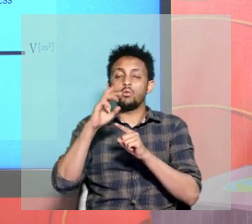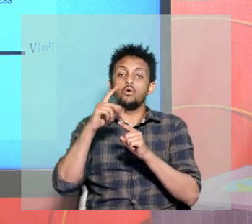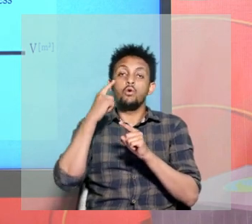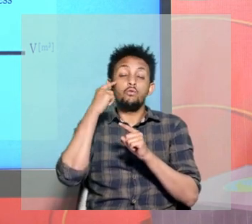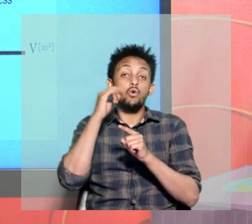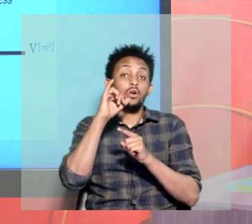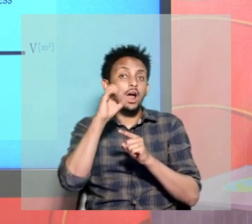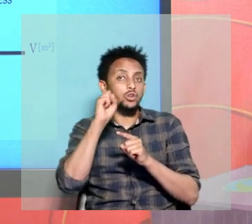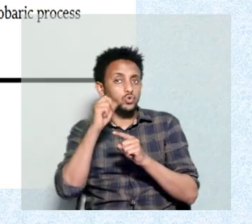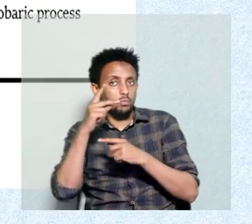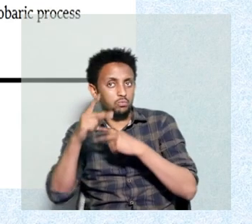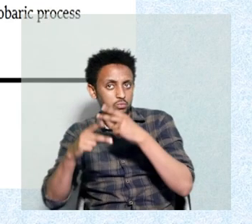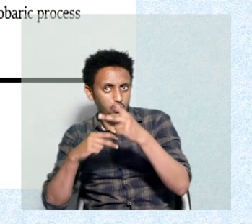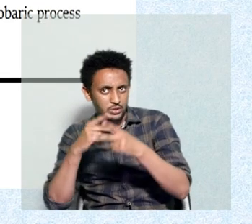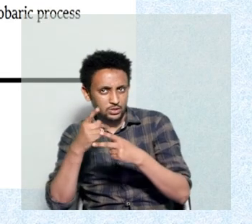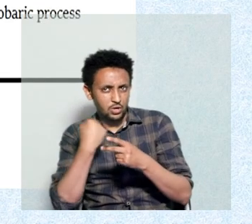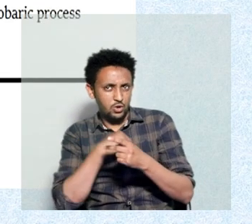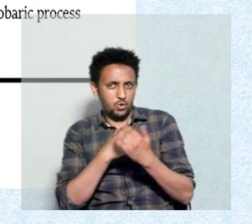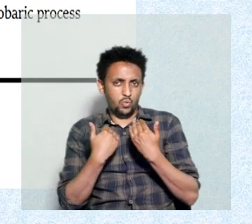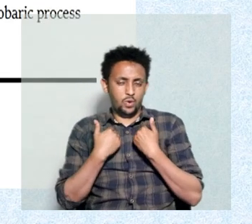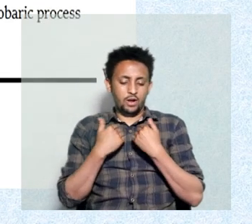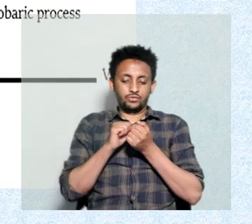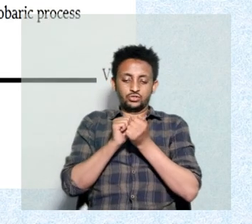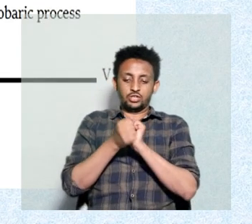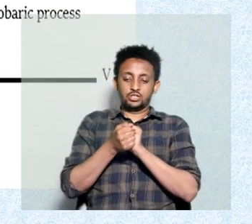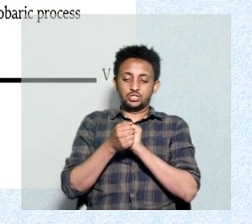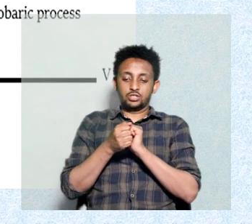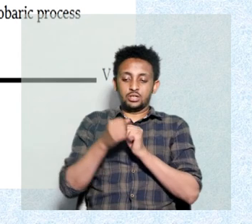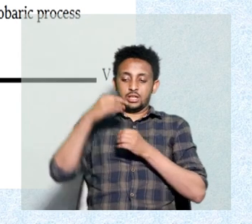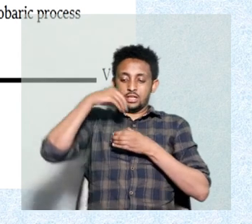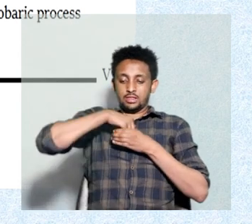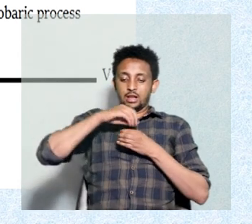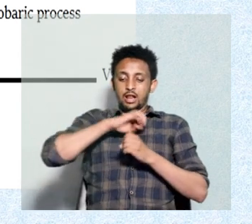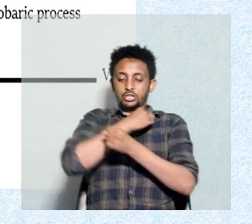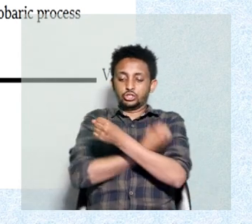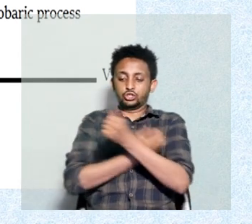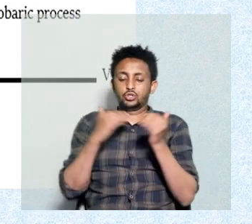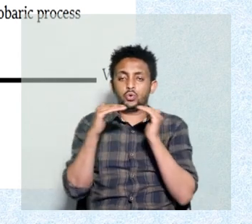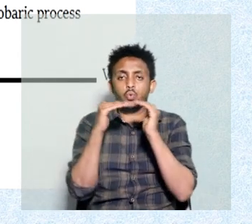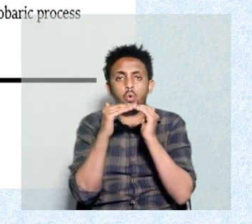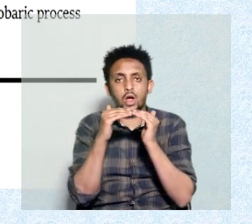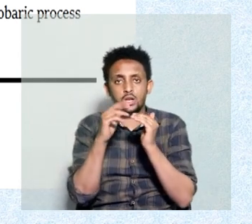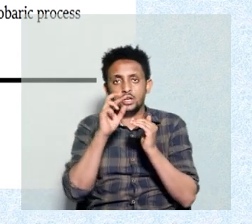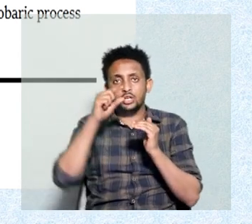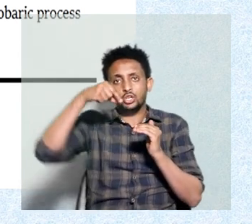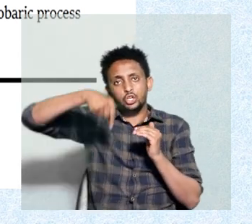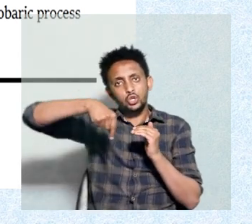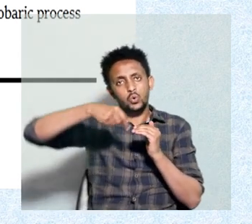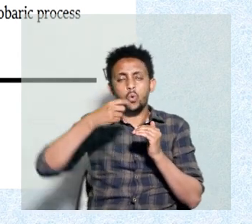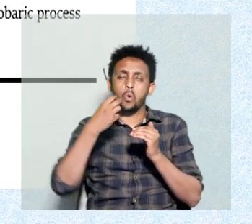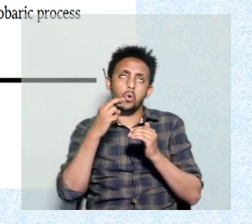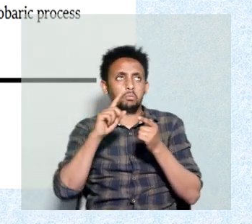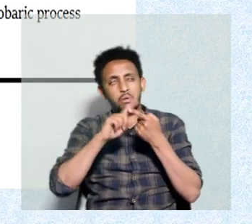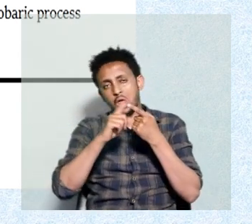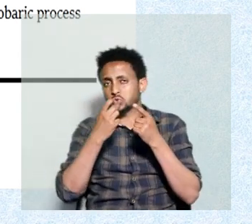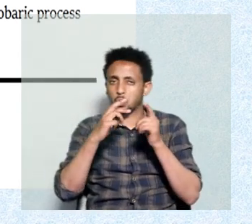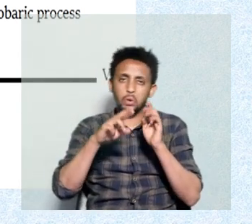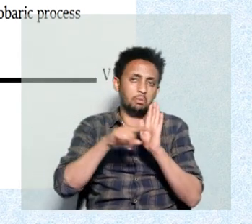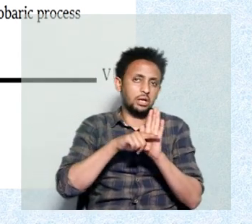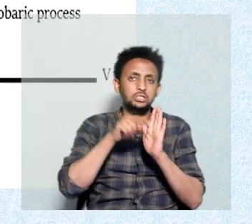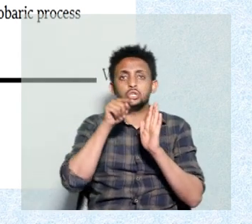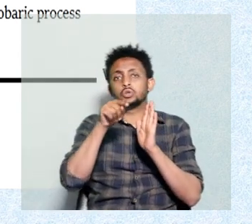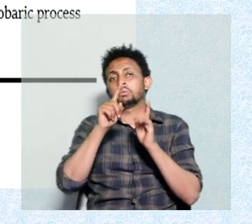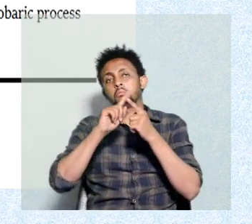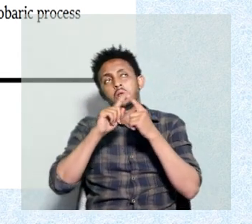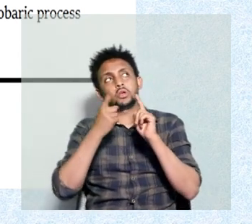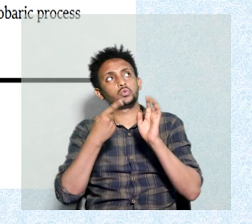for isobaric process, you have the change in the internal energy is equals to Q, either plus or minus. It's possible to